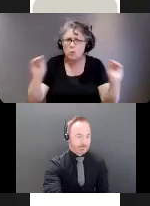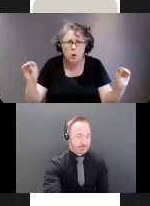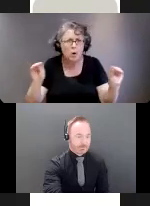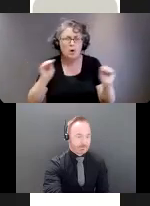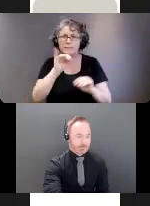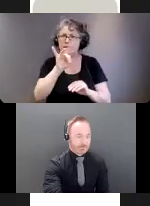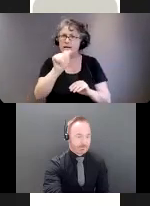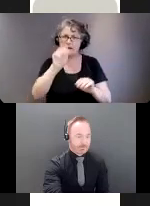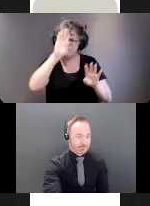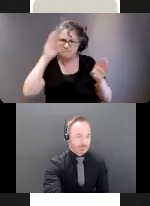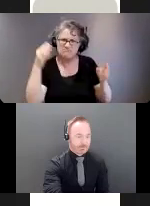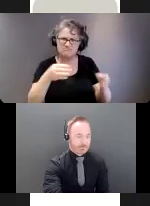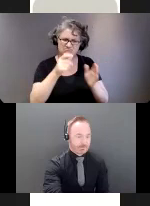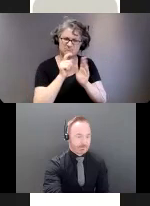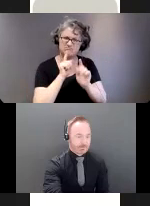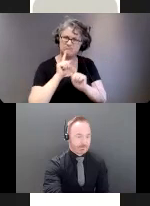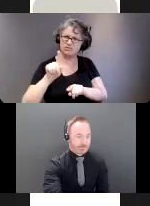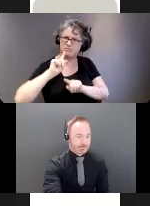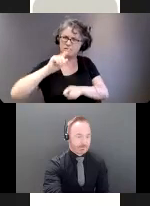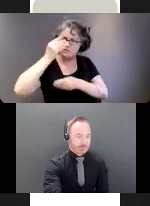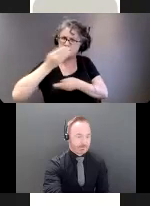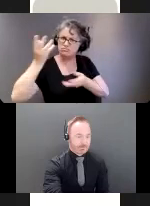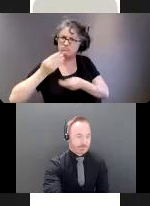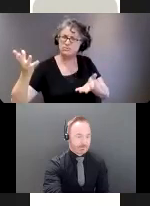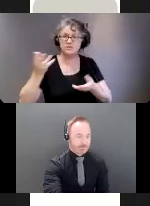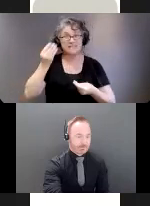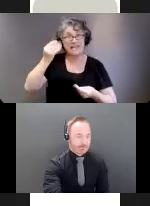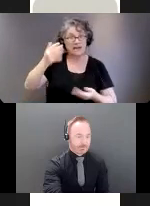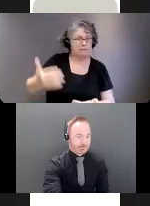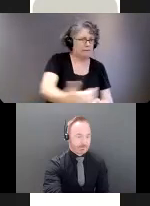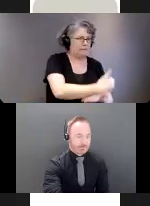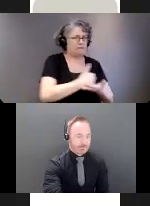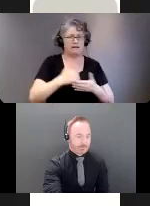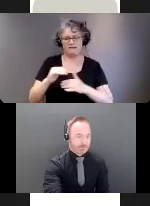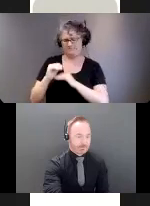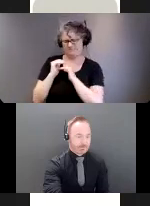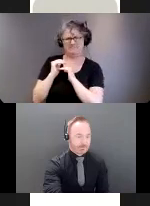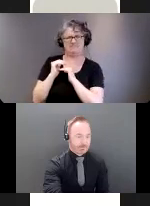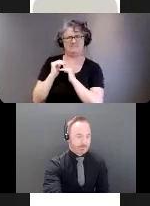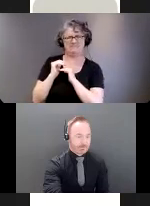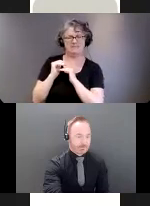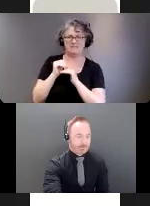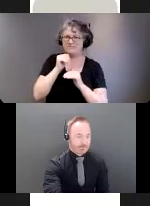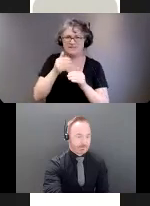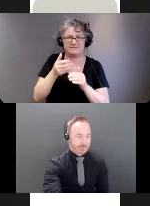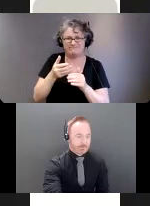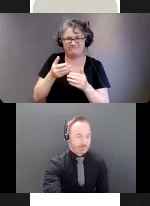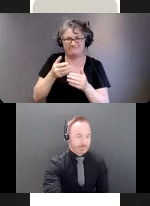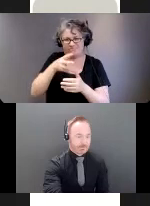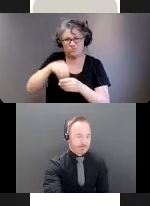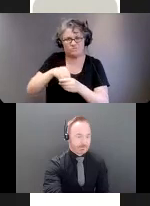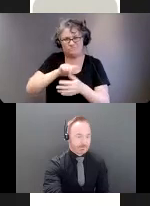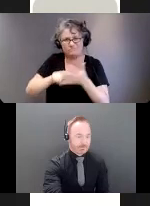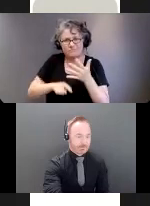as a result, the data that we collect might be incomplete. And in order to identify the victim's race, photographs